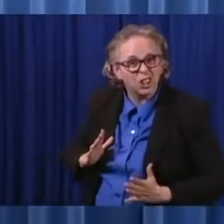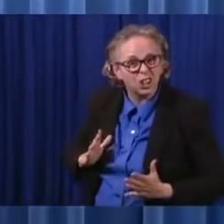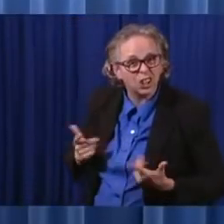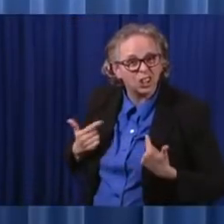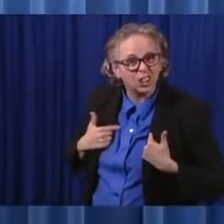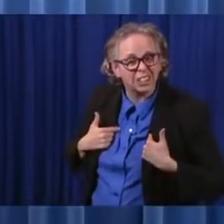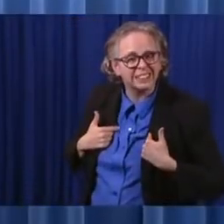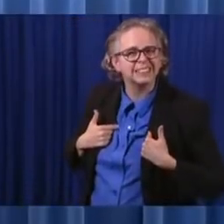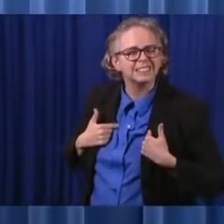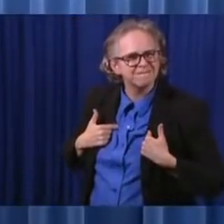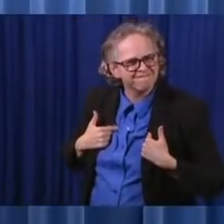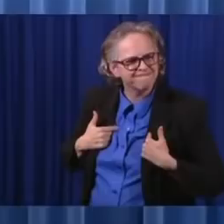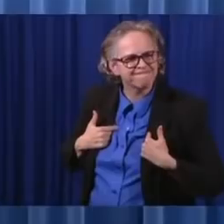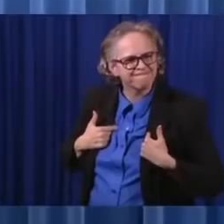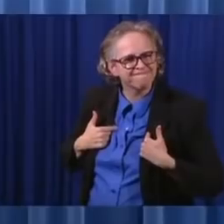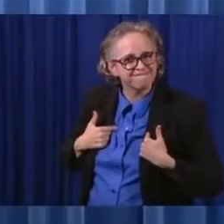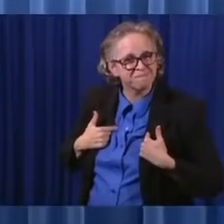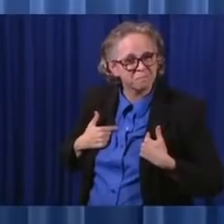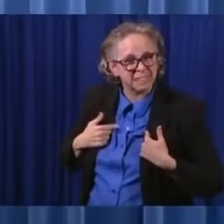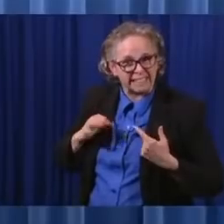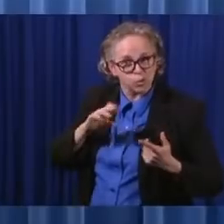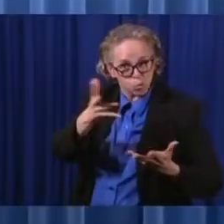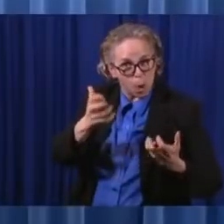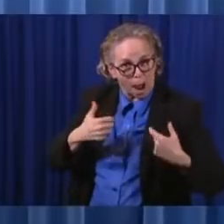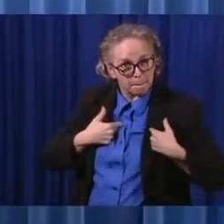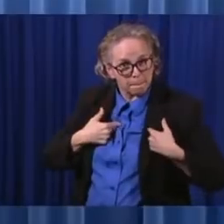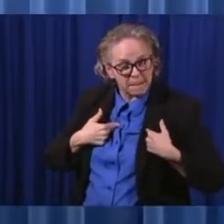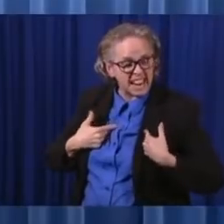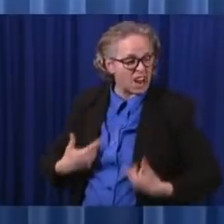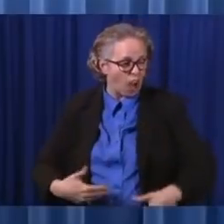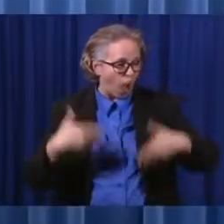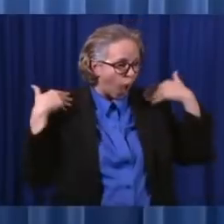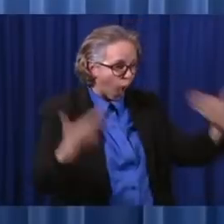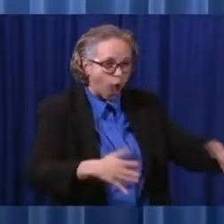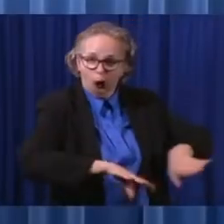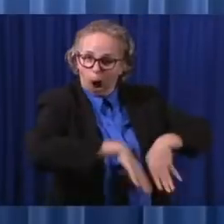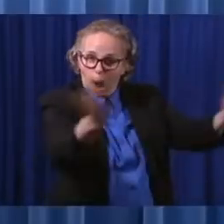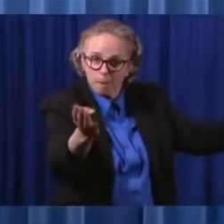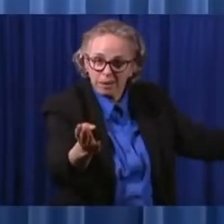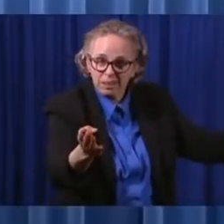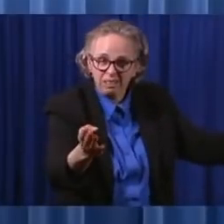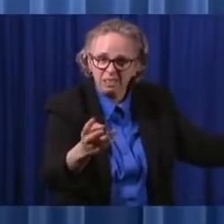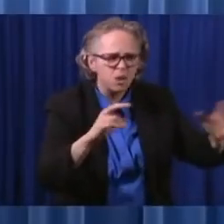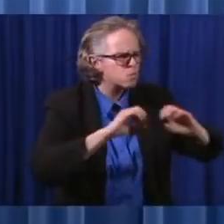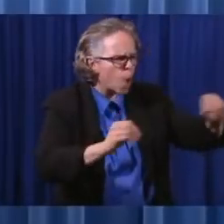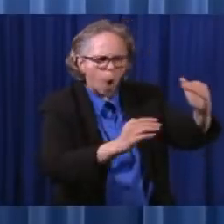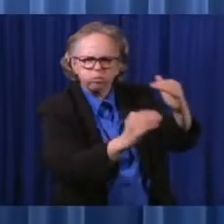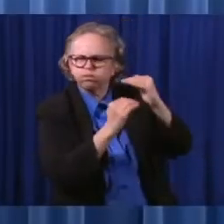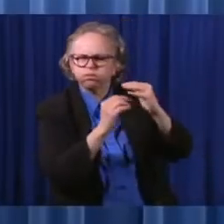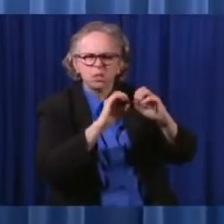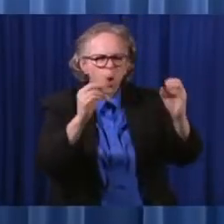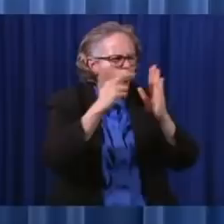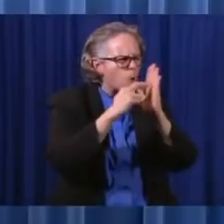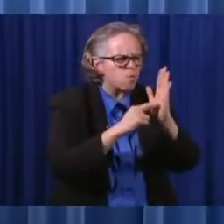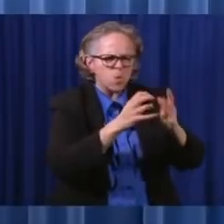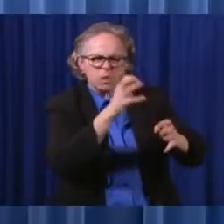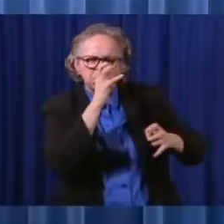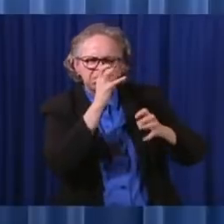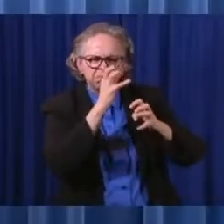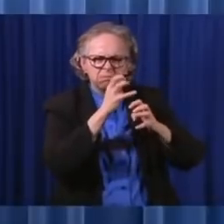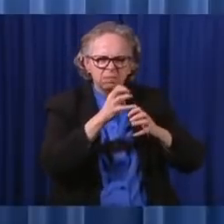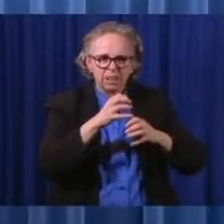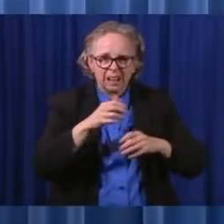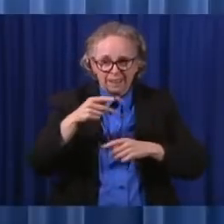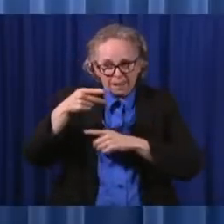do that in the midst of this pandemic makes absolutely no